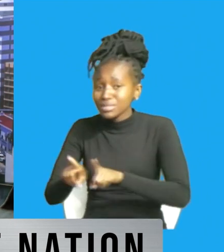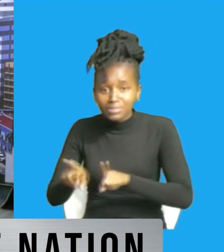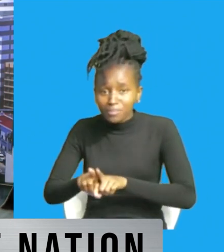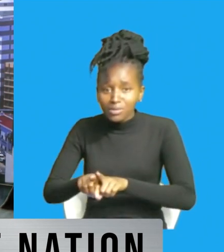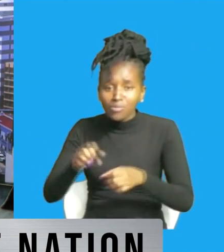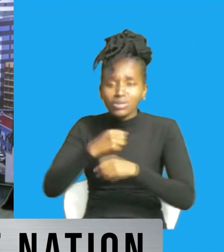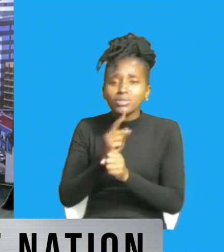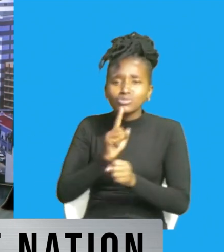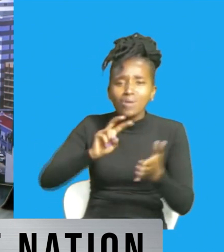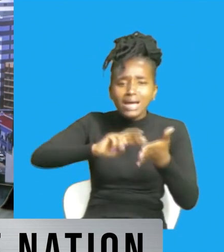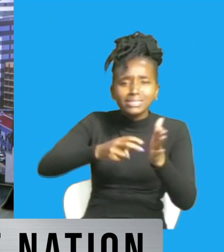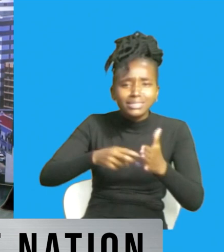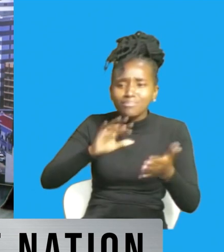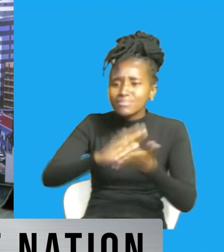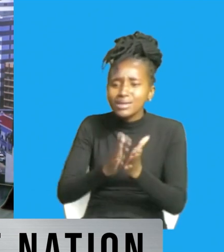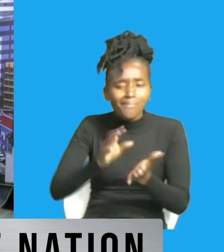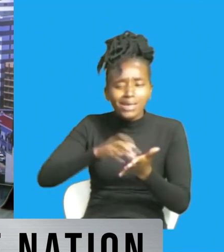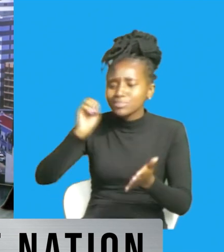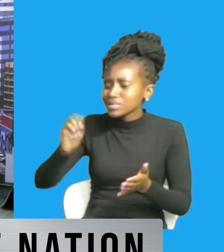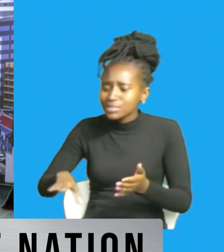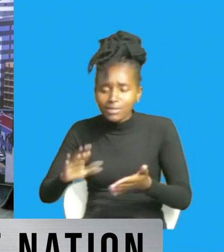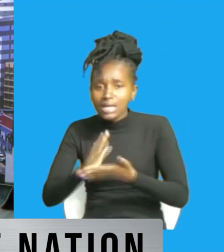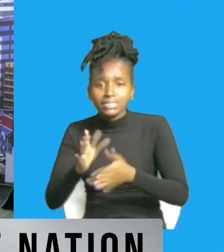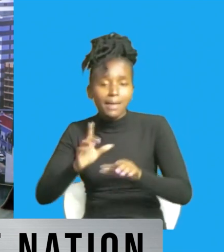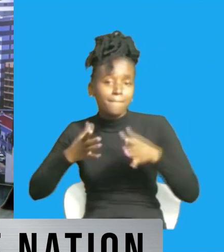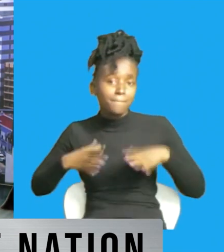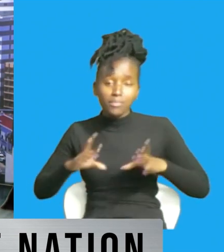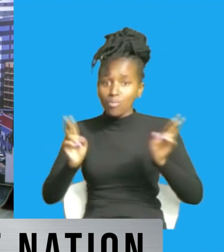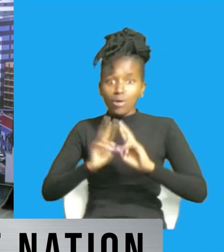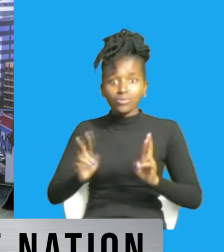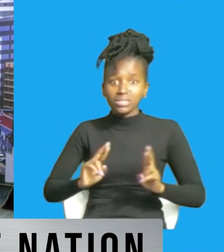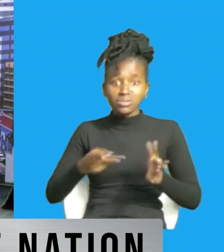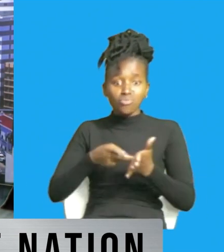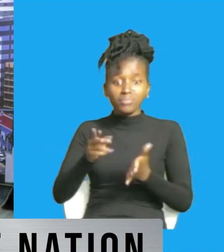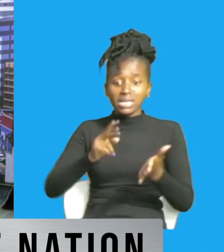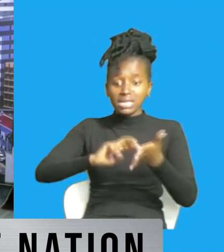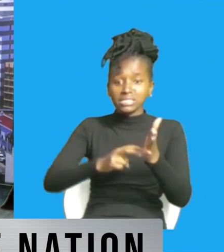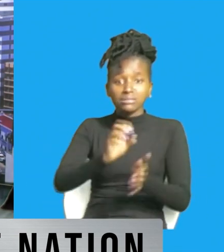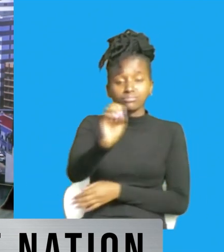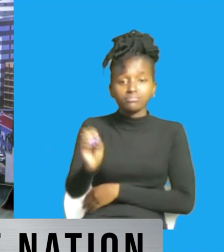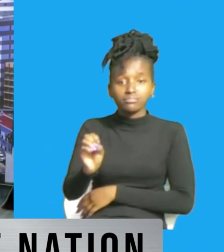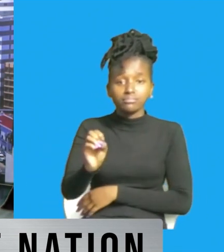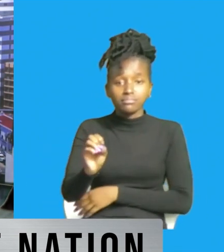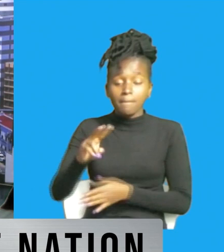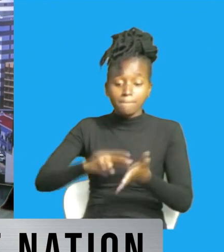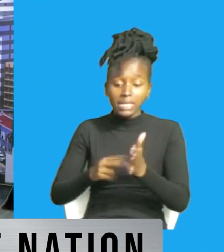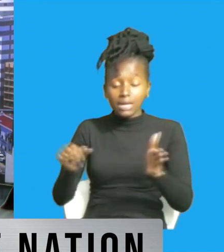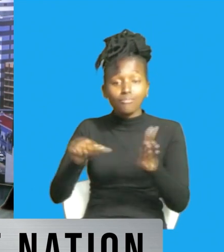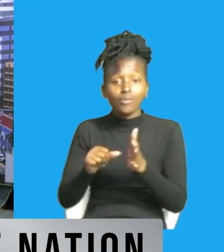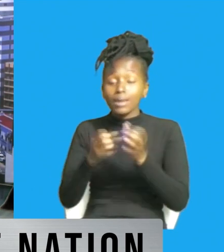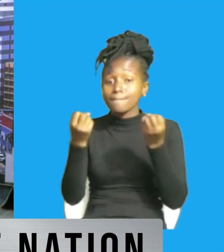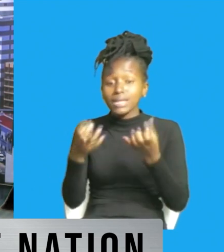taxation inakuwa ni kama ni vita. Some people will take off na wapotee wakati kulipa taxes, and then you will get into problems, you'll get